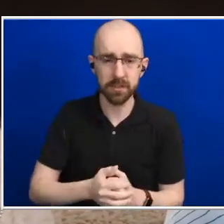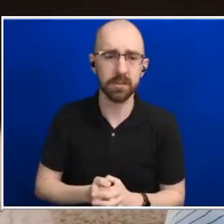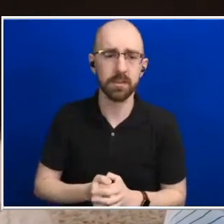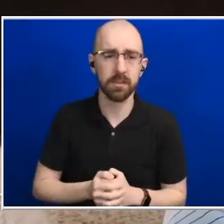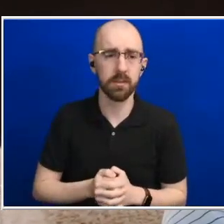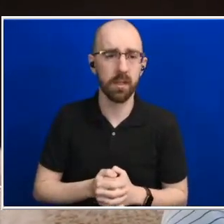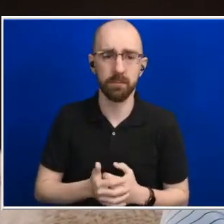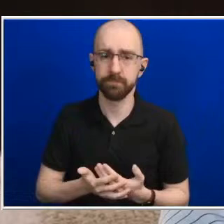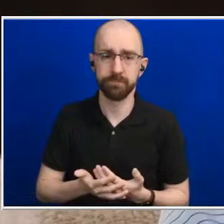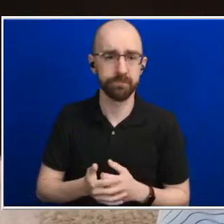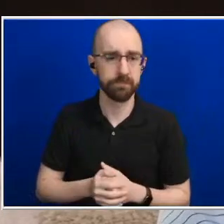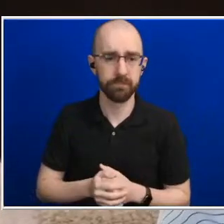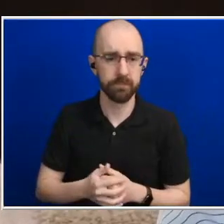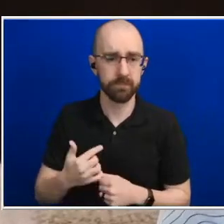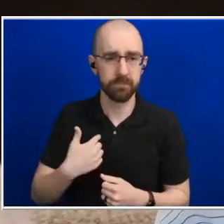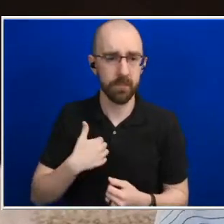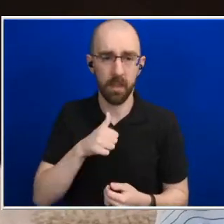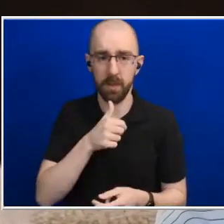I'm not handling it well.